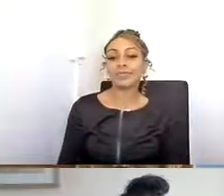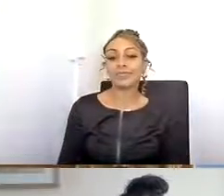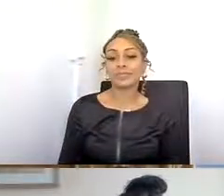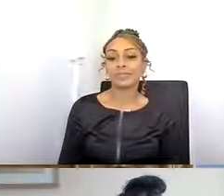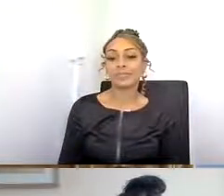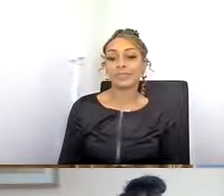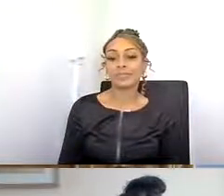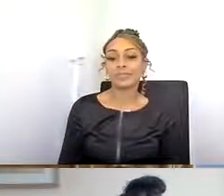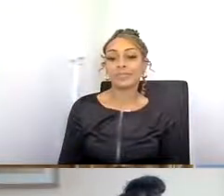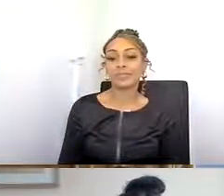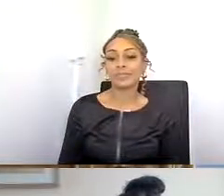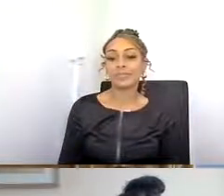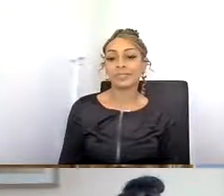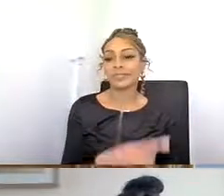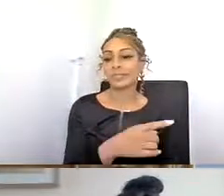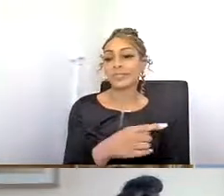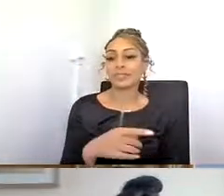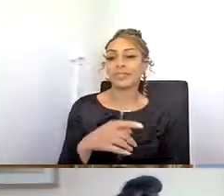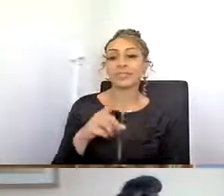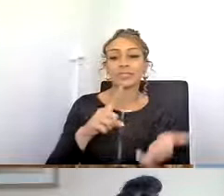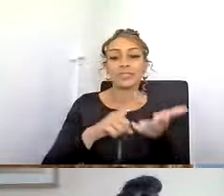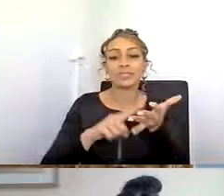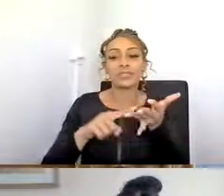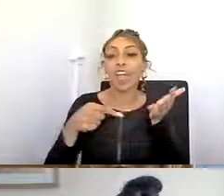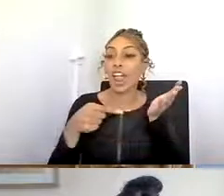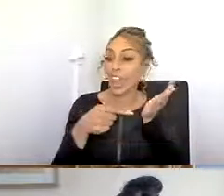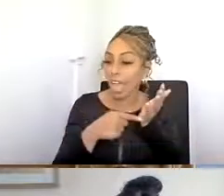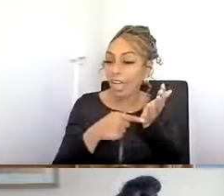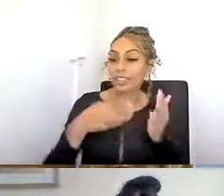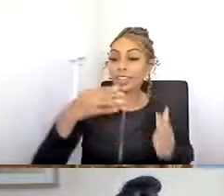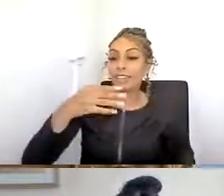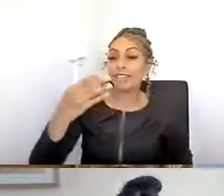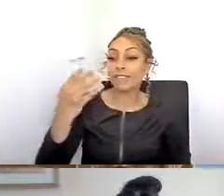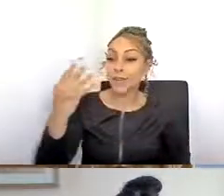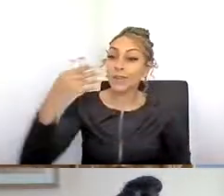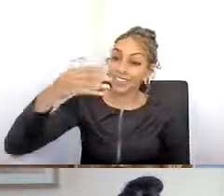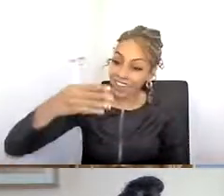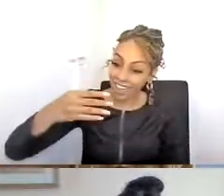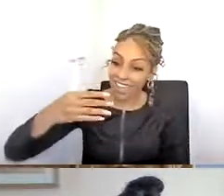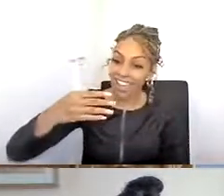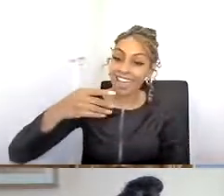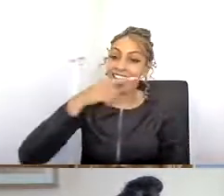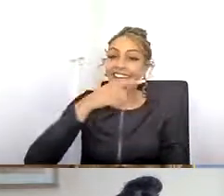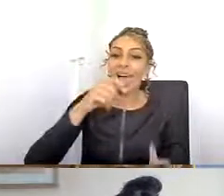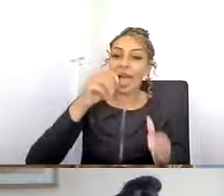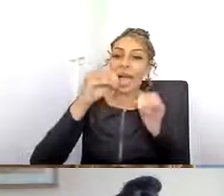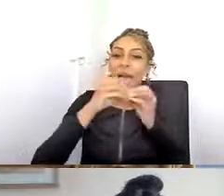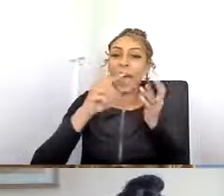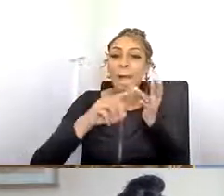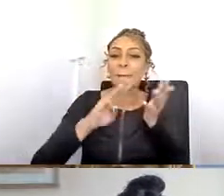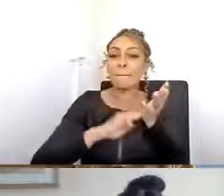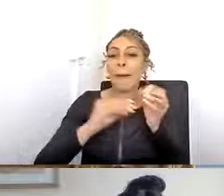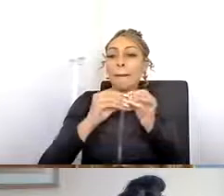But the Bomberg was lot 49. This was lot 15. So this is JC1, and I think the Bomberg became